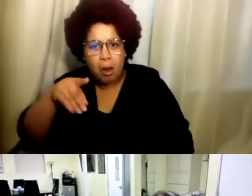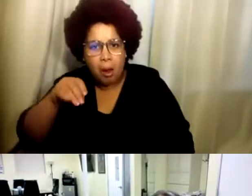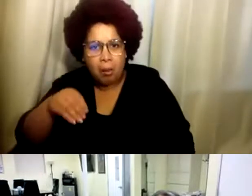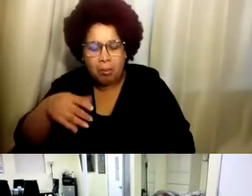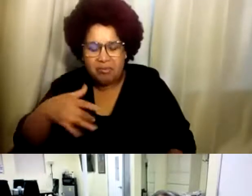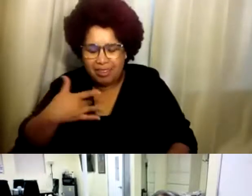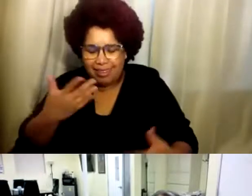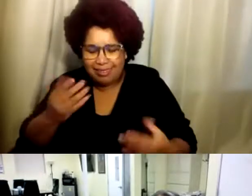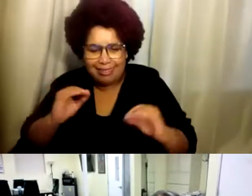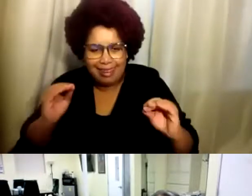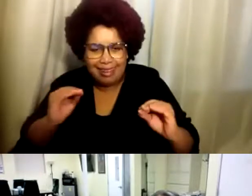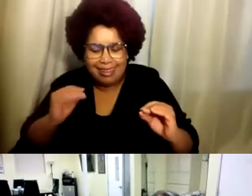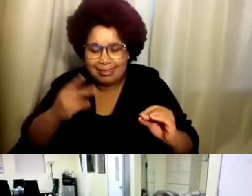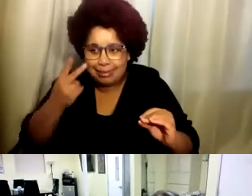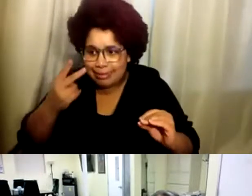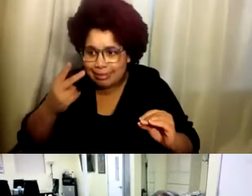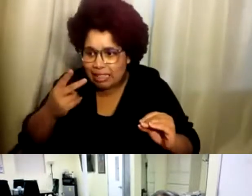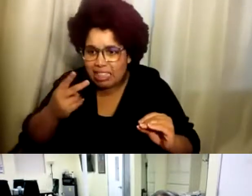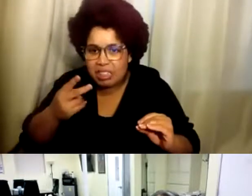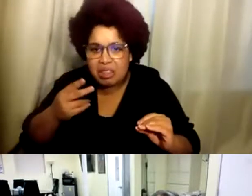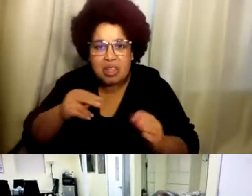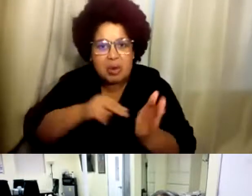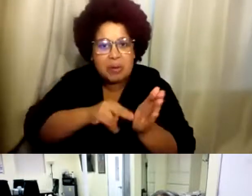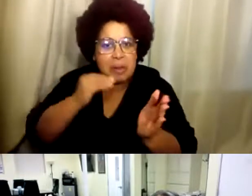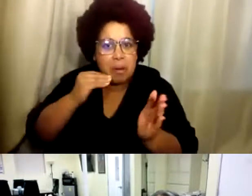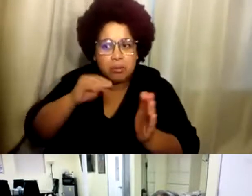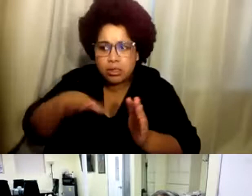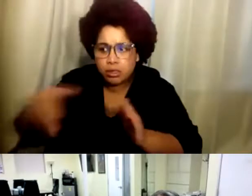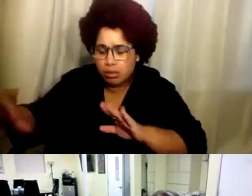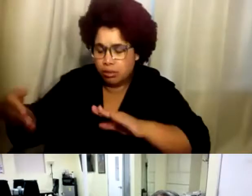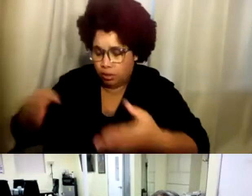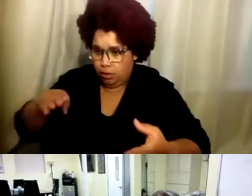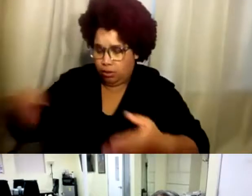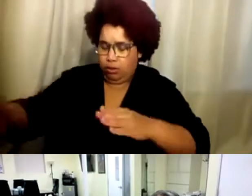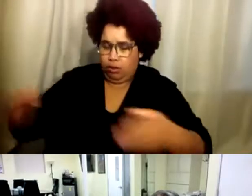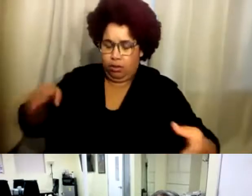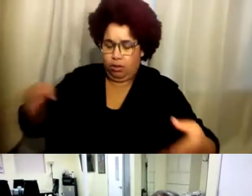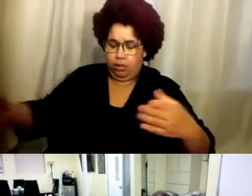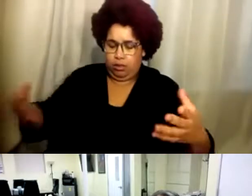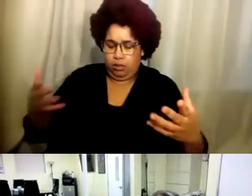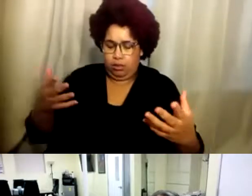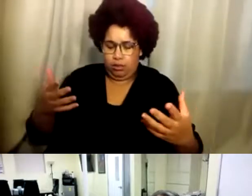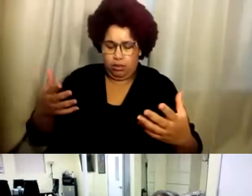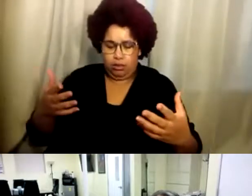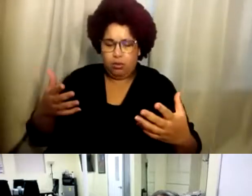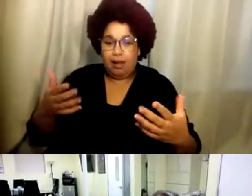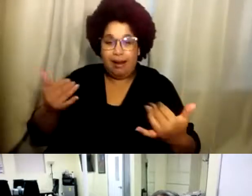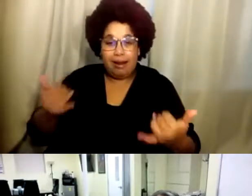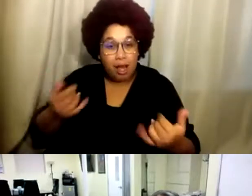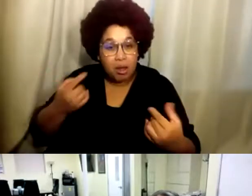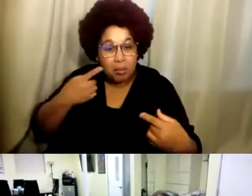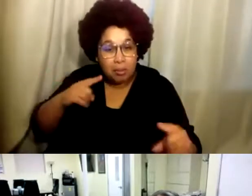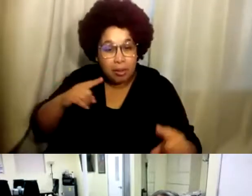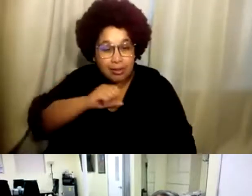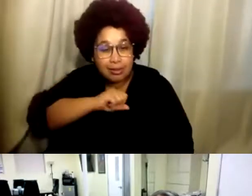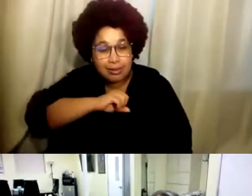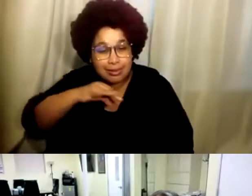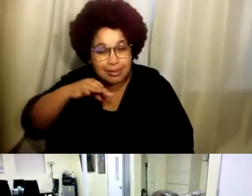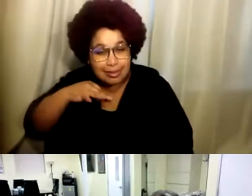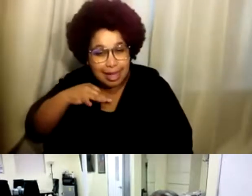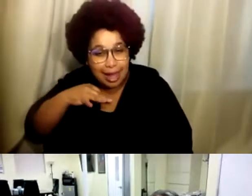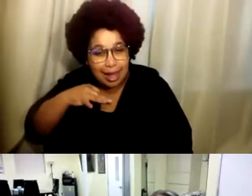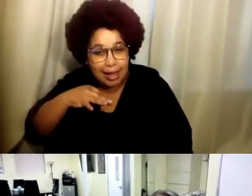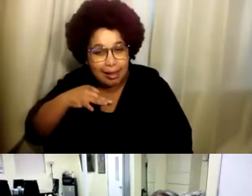our local nursing homes. And now with the staff and residents vaccinated, it's rare to